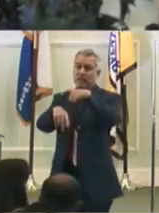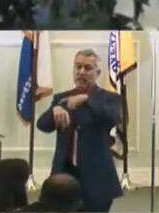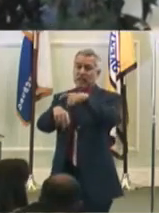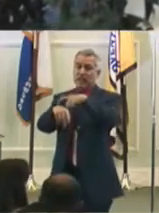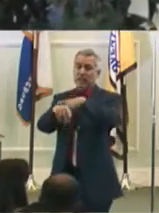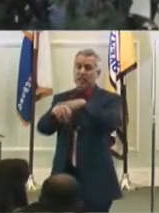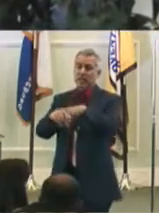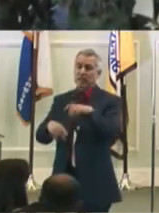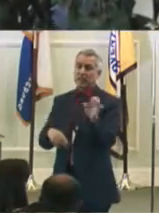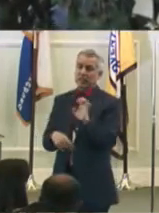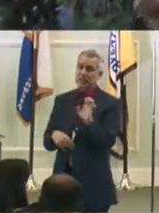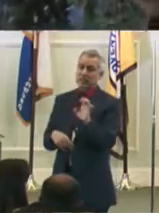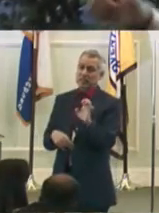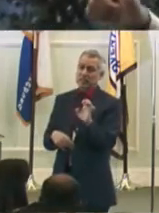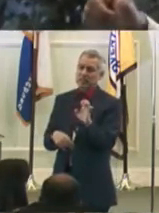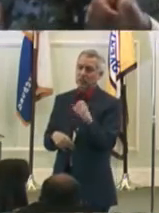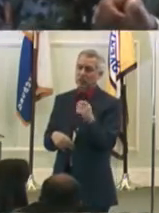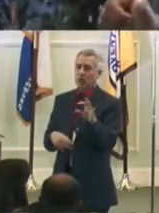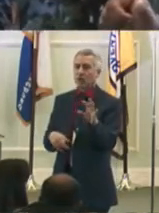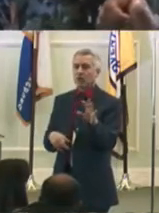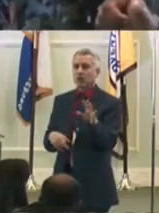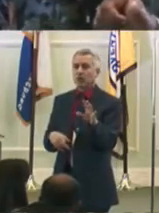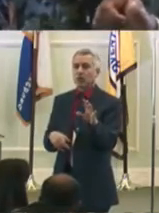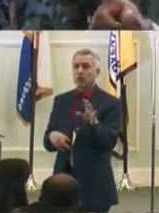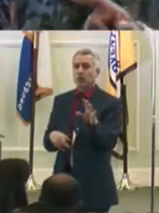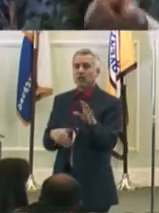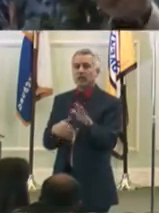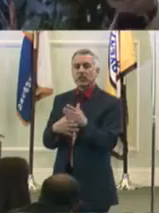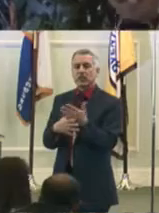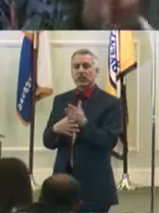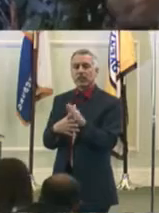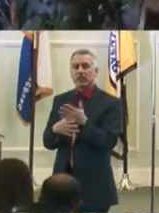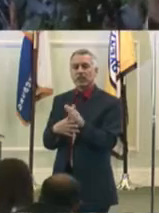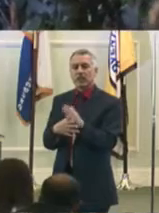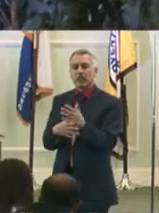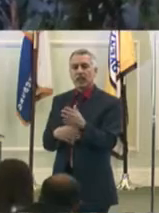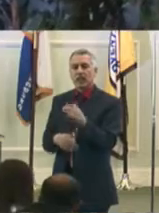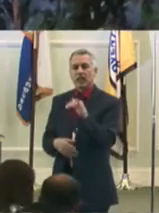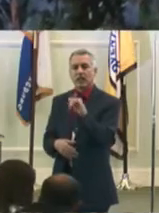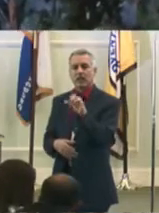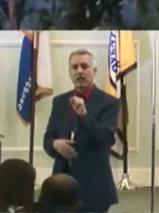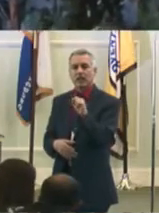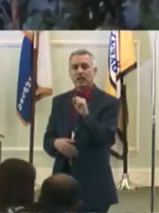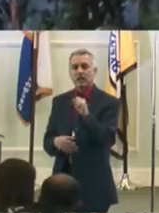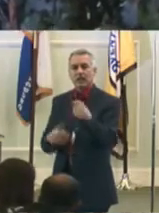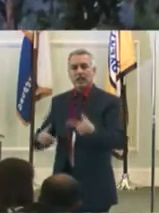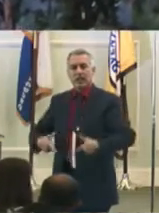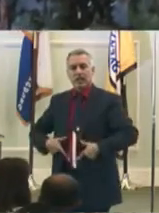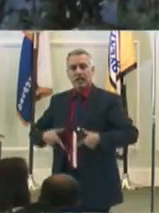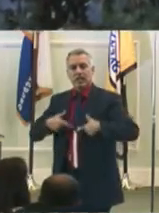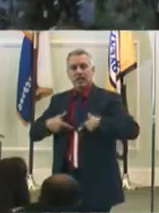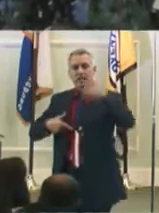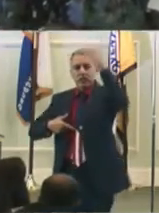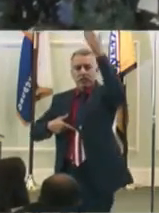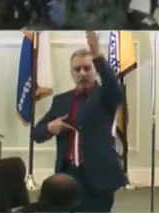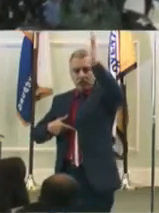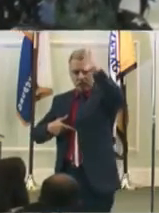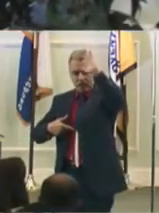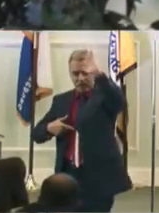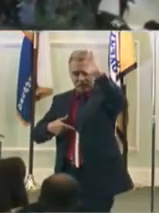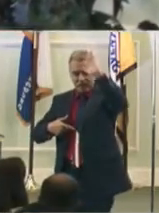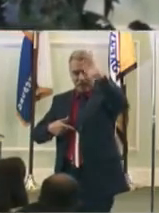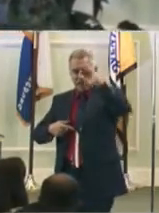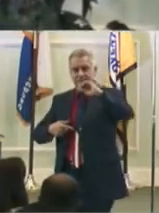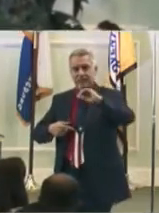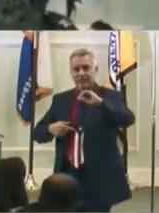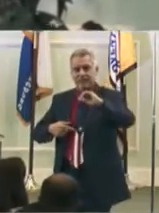with people that there's a living God. And he has a beautiful doctrine of love. Man, it's so awesome. You Adventists got the